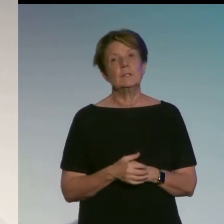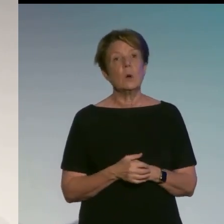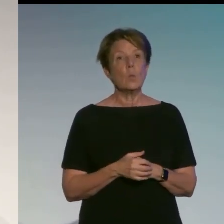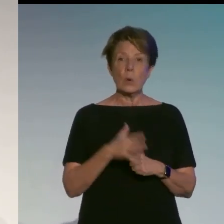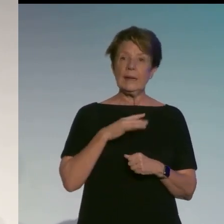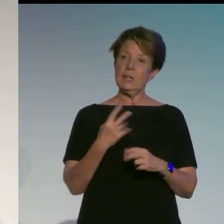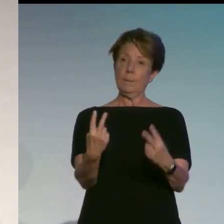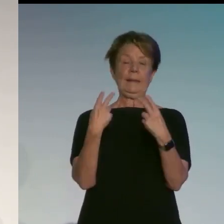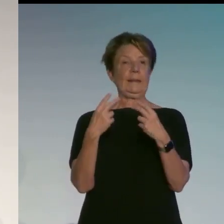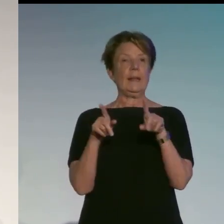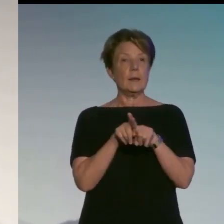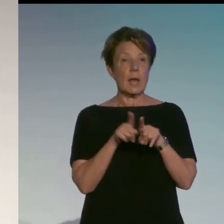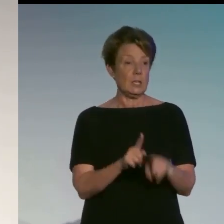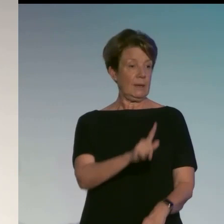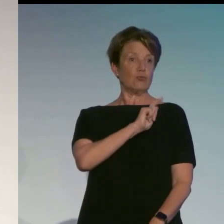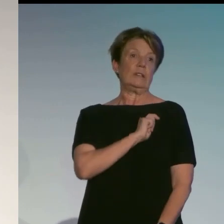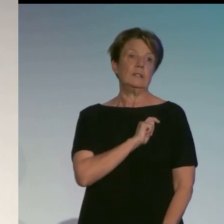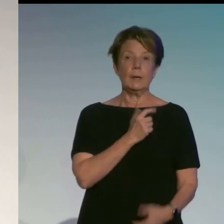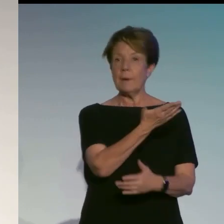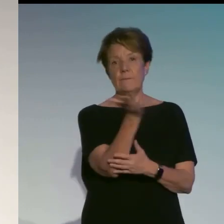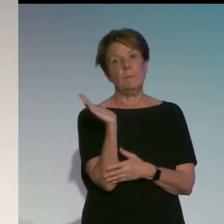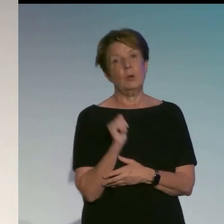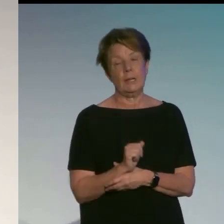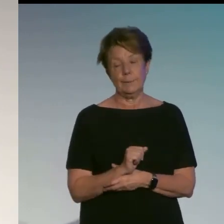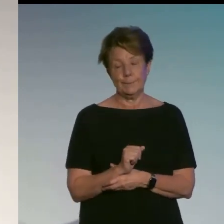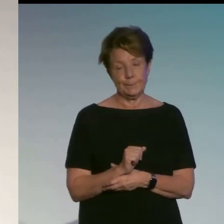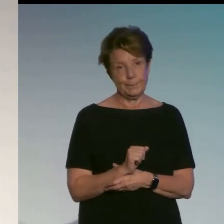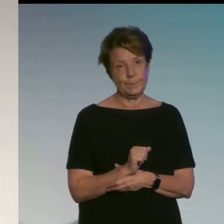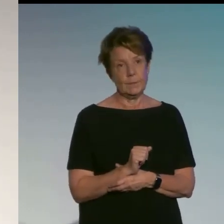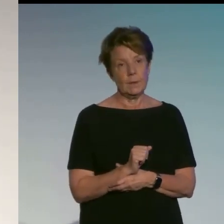be trustworthy for everyone. On the other hand, we